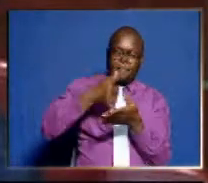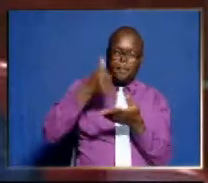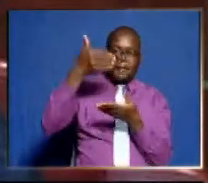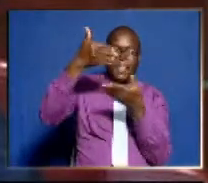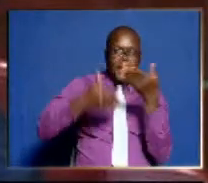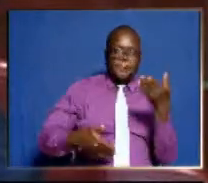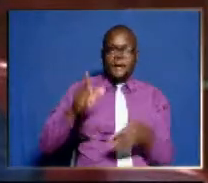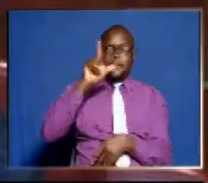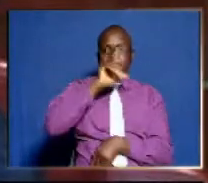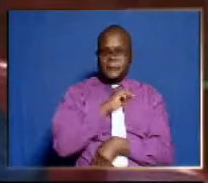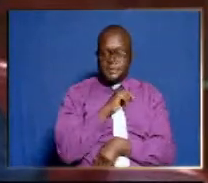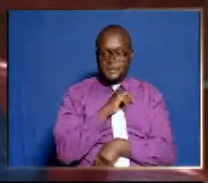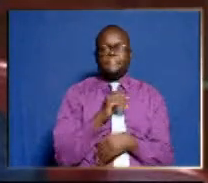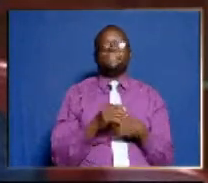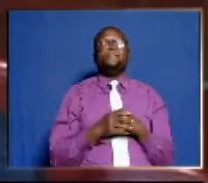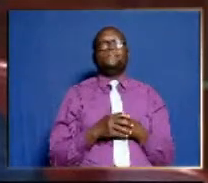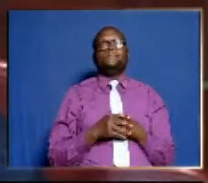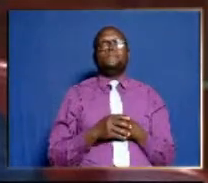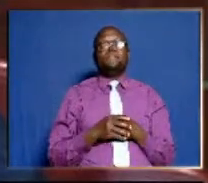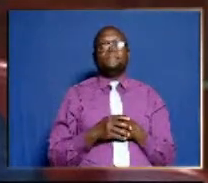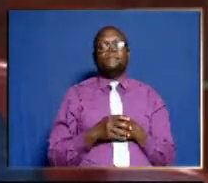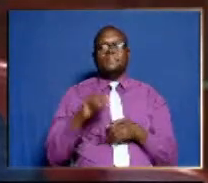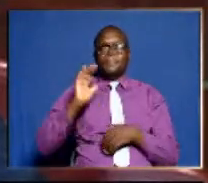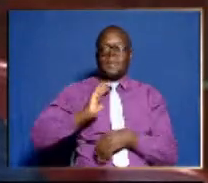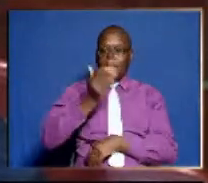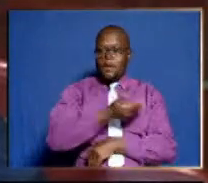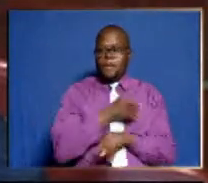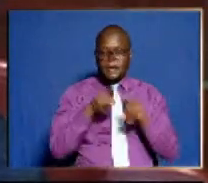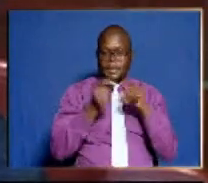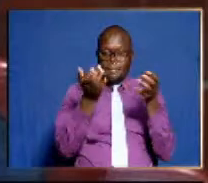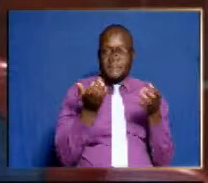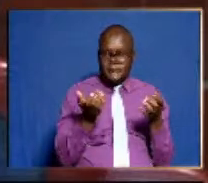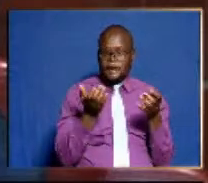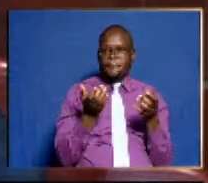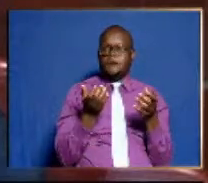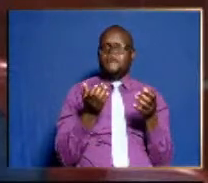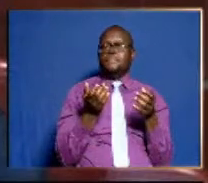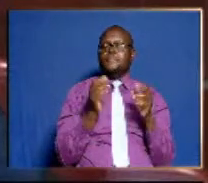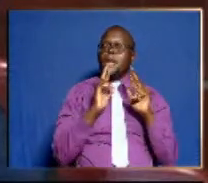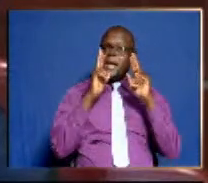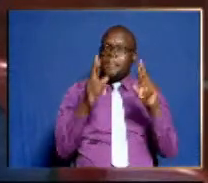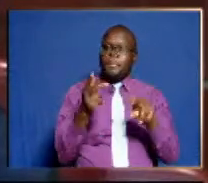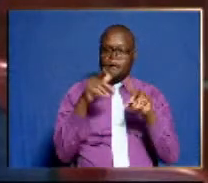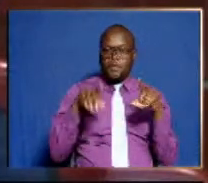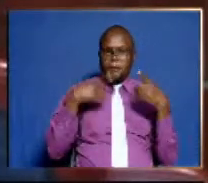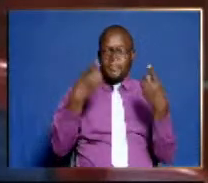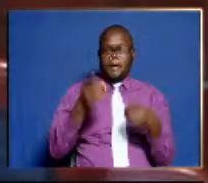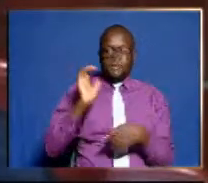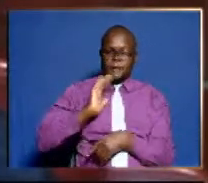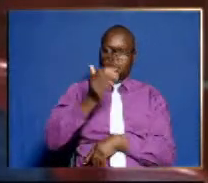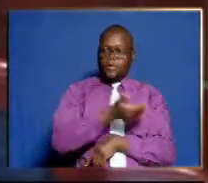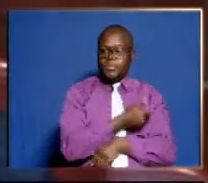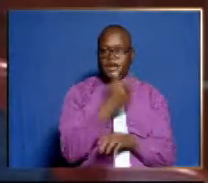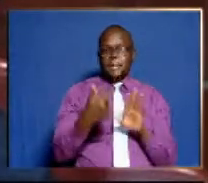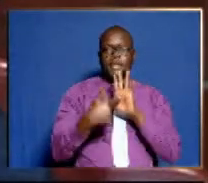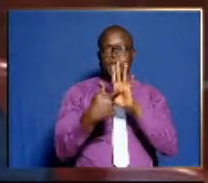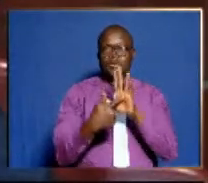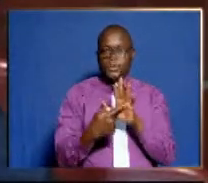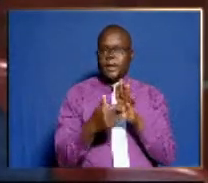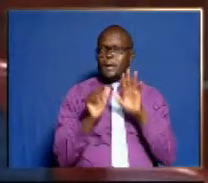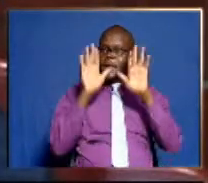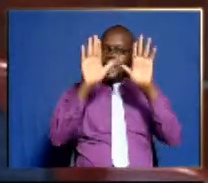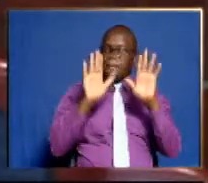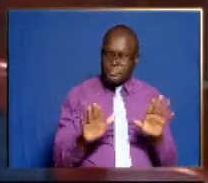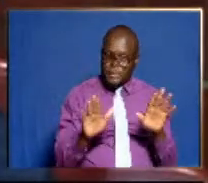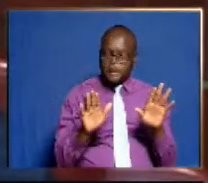report. Honorable Speaker, the committee also received submissions from departmental committees highlighting